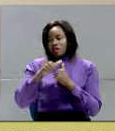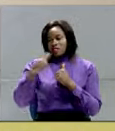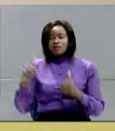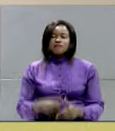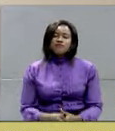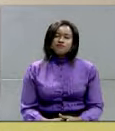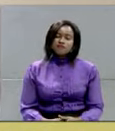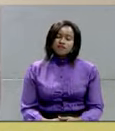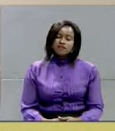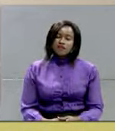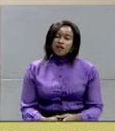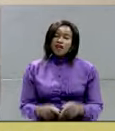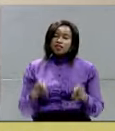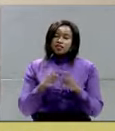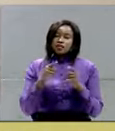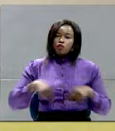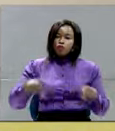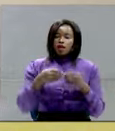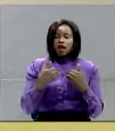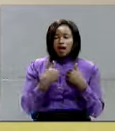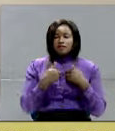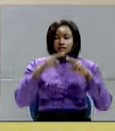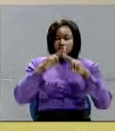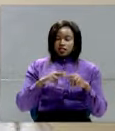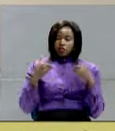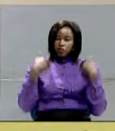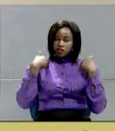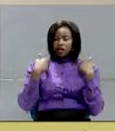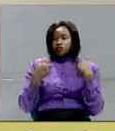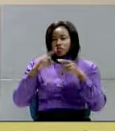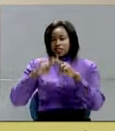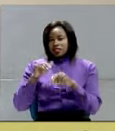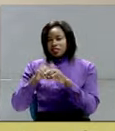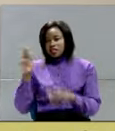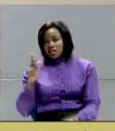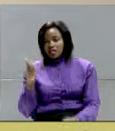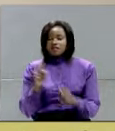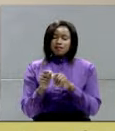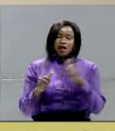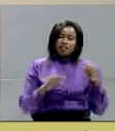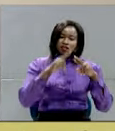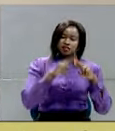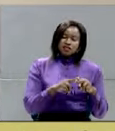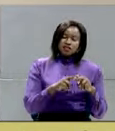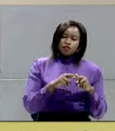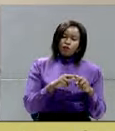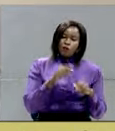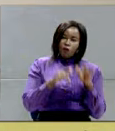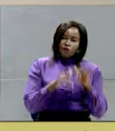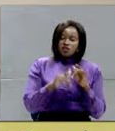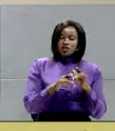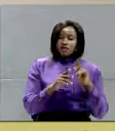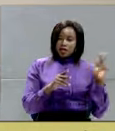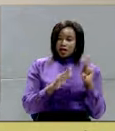KRA. We have sitting officers who sit in Kenya. We also have sitting officers of Kenya who sit here in